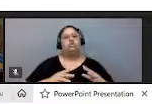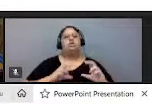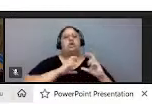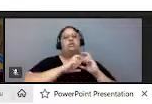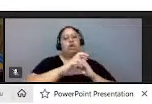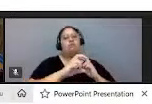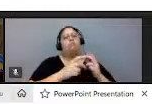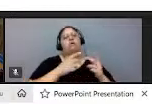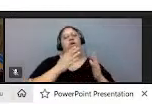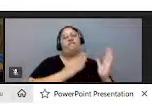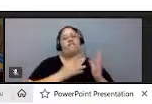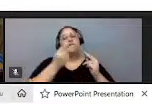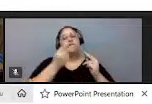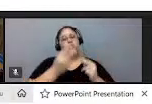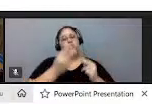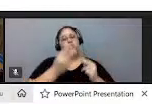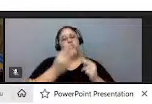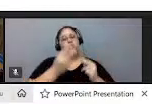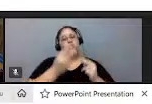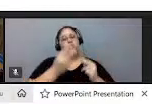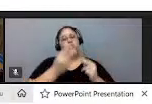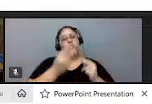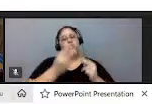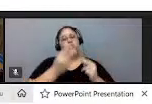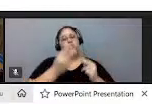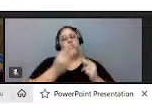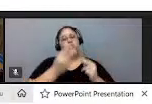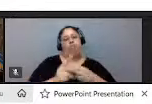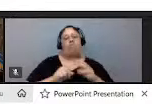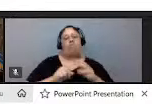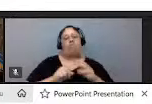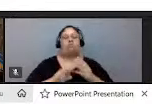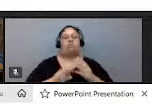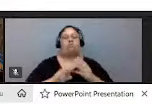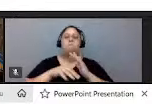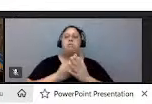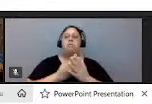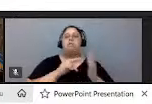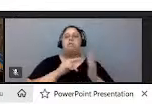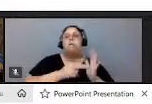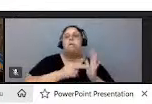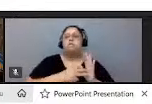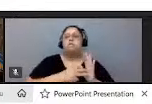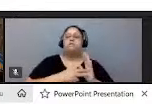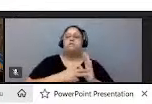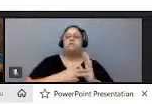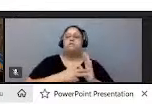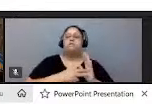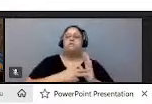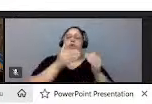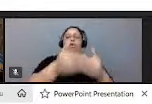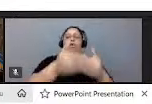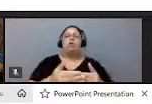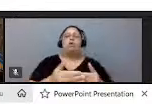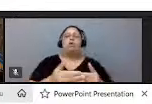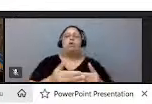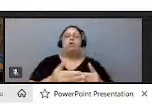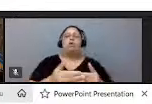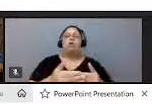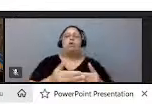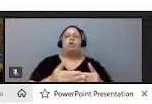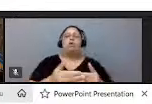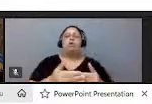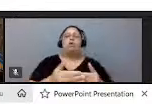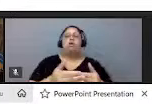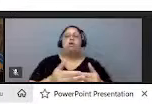2 expansion the optimization at the multi-purpose terminal I've spoken to airth and I think the